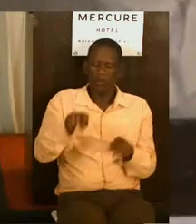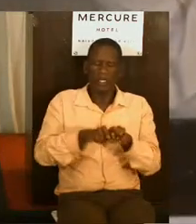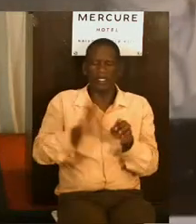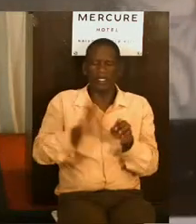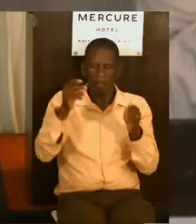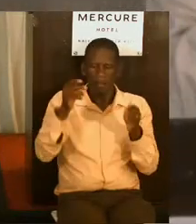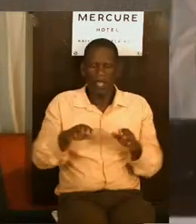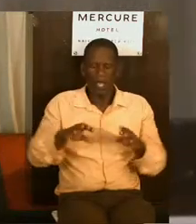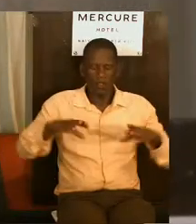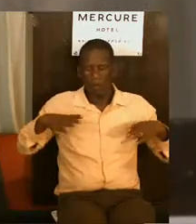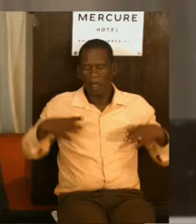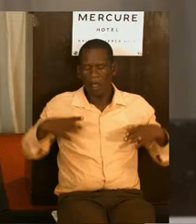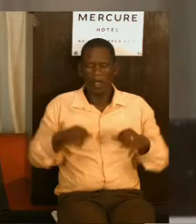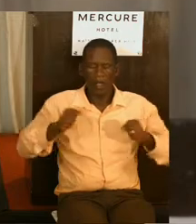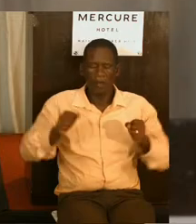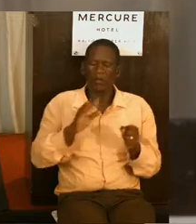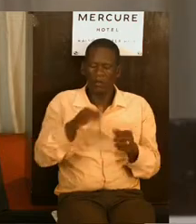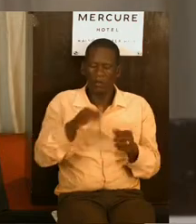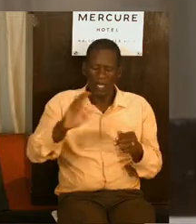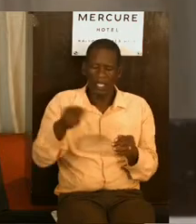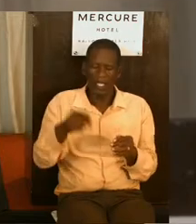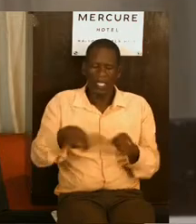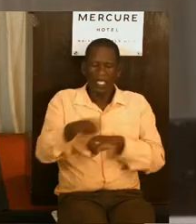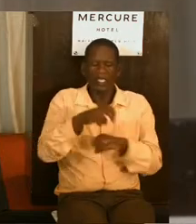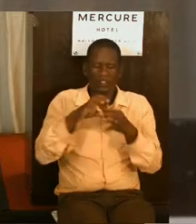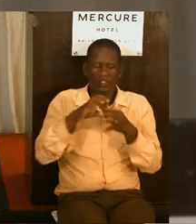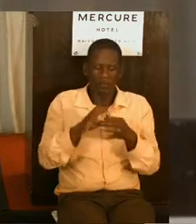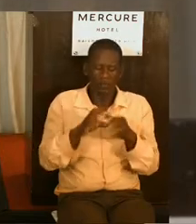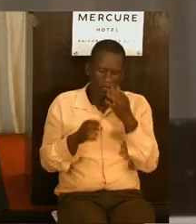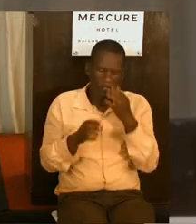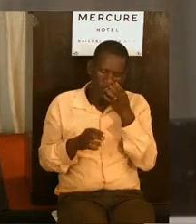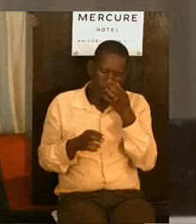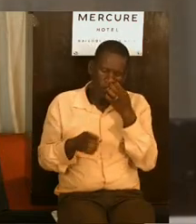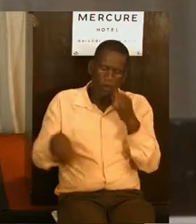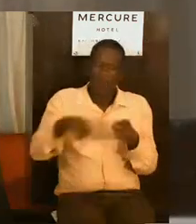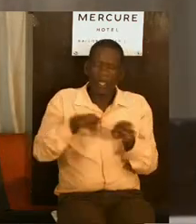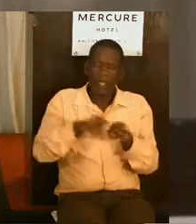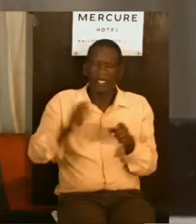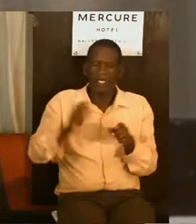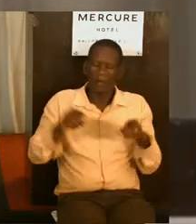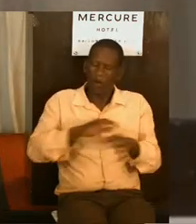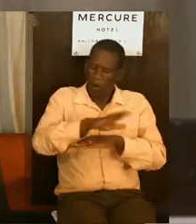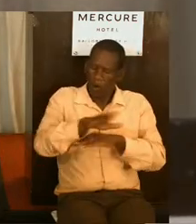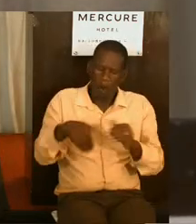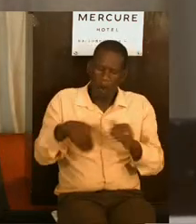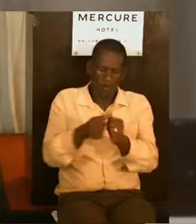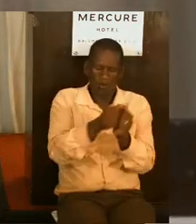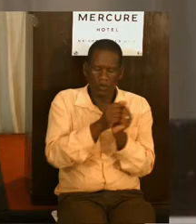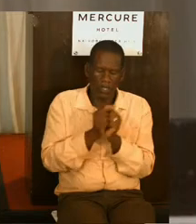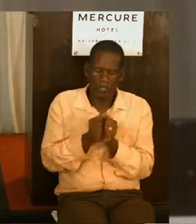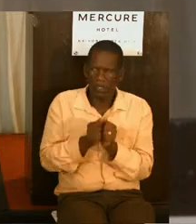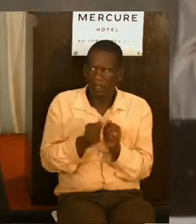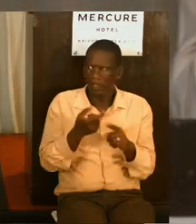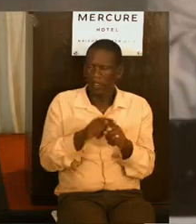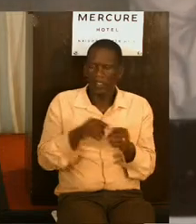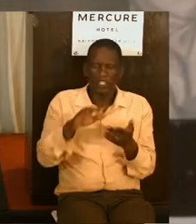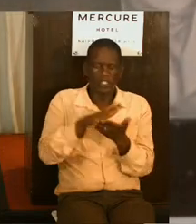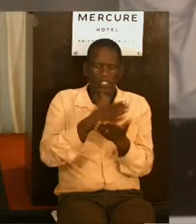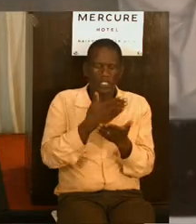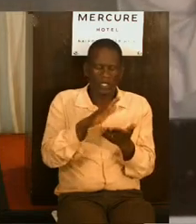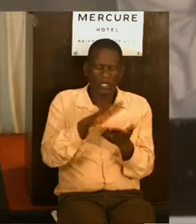are you proud being a Kenyan our national Unity we as Kenyans this is and then